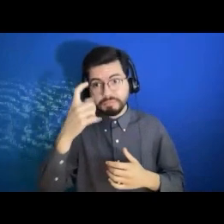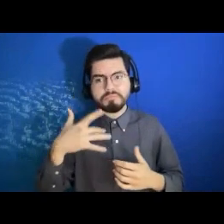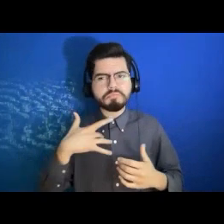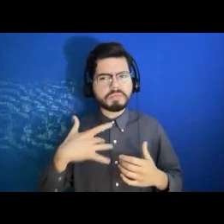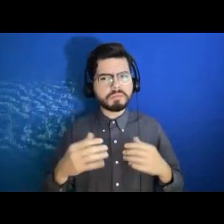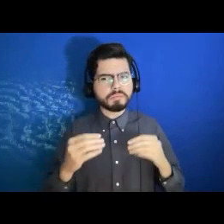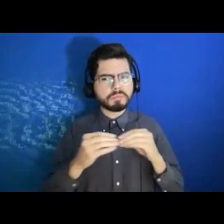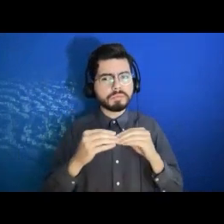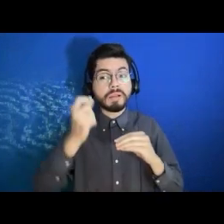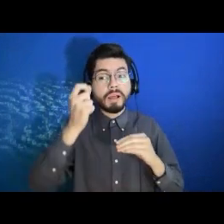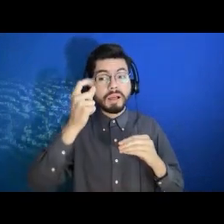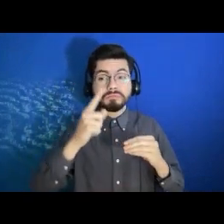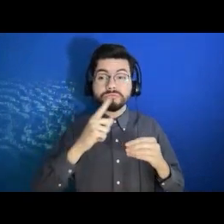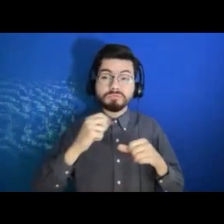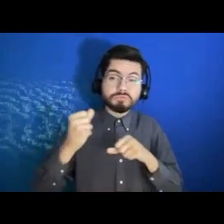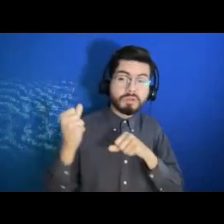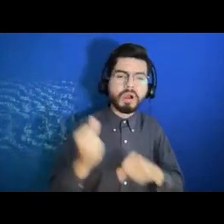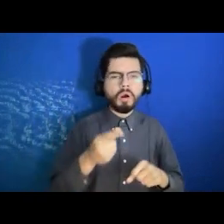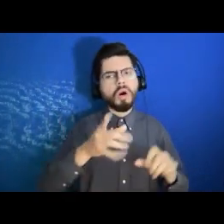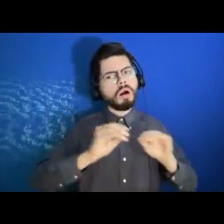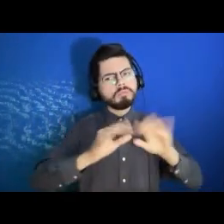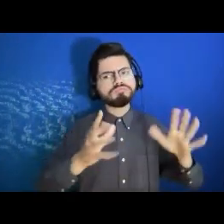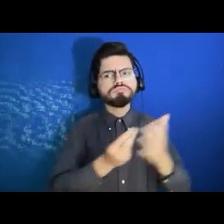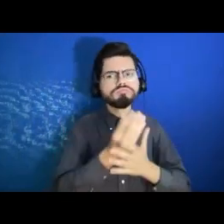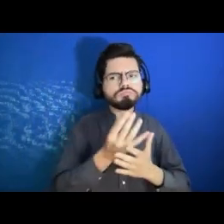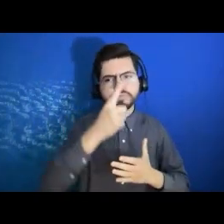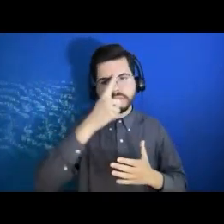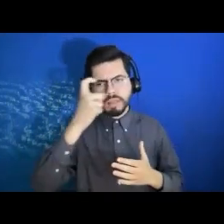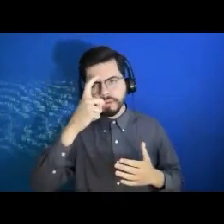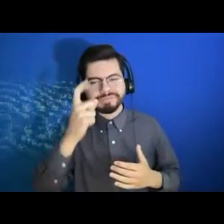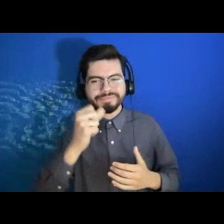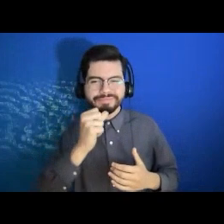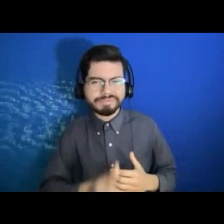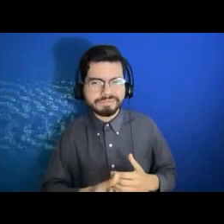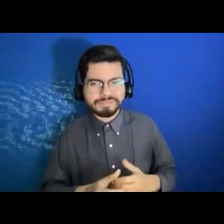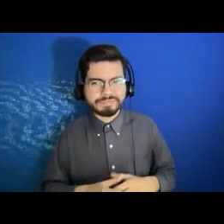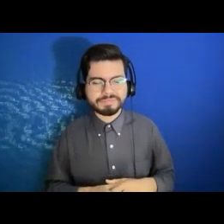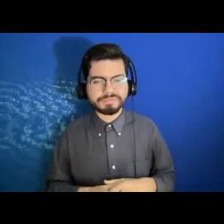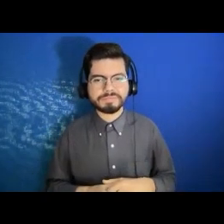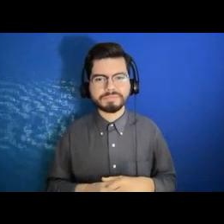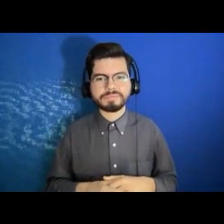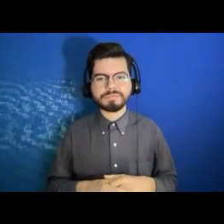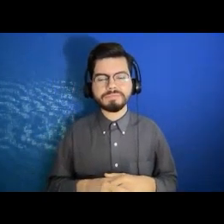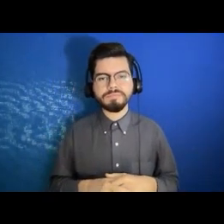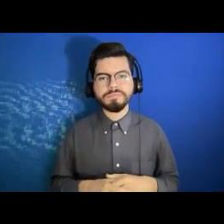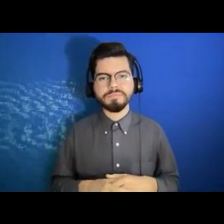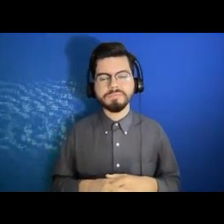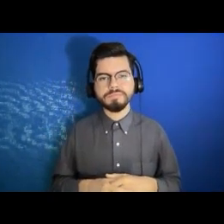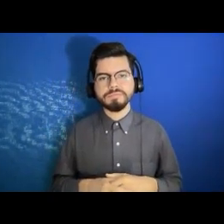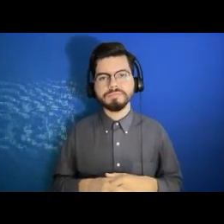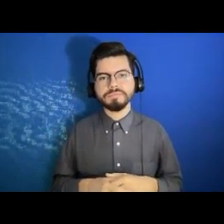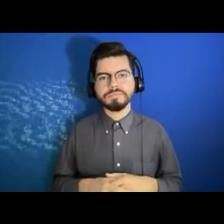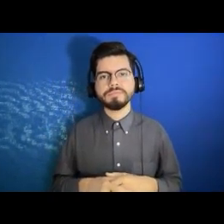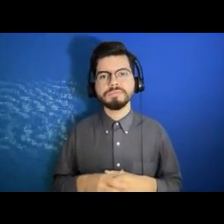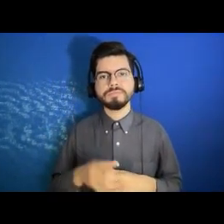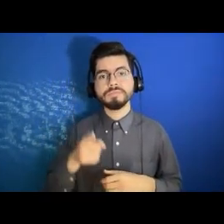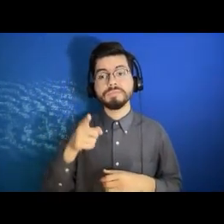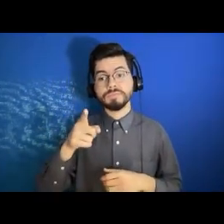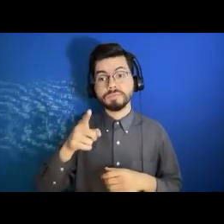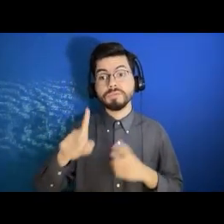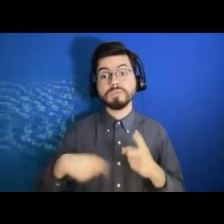overwhelming. So when we first put out instrumentation at Steamboat, we put it out in June, and we got